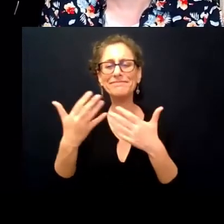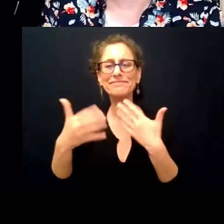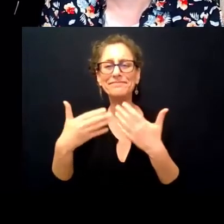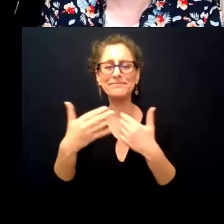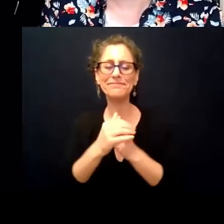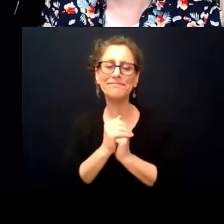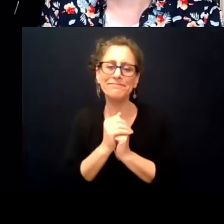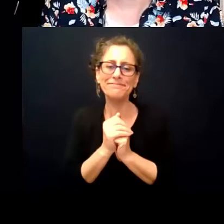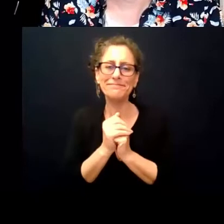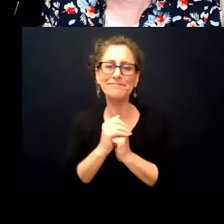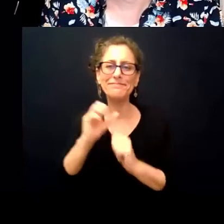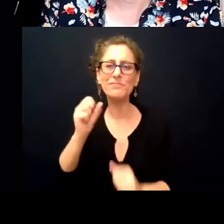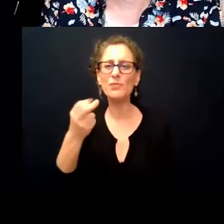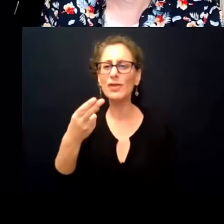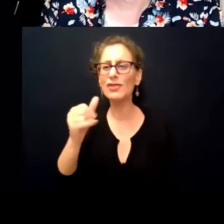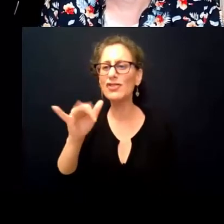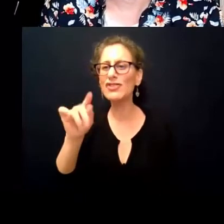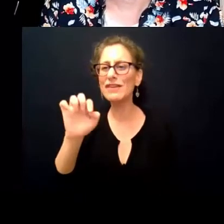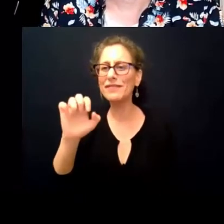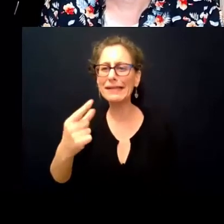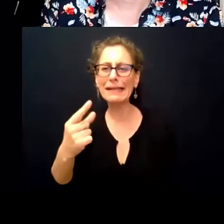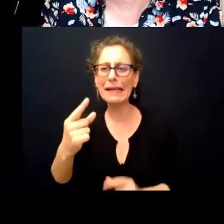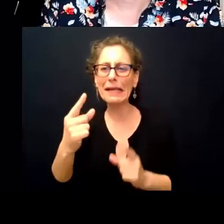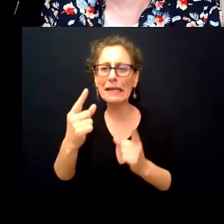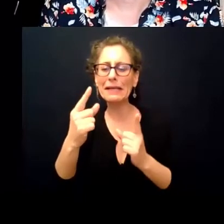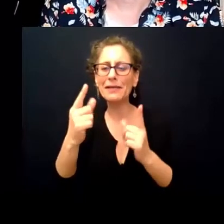it's like a shifting kaleidoscope where